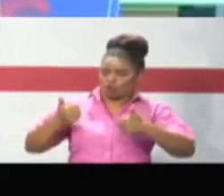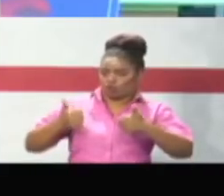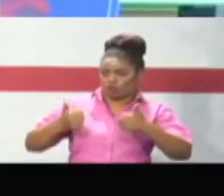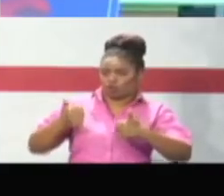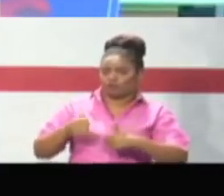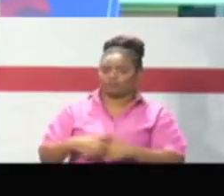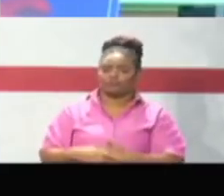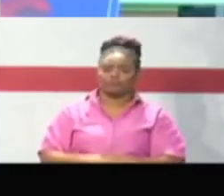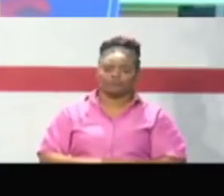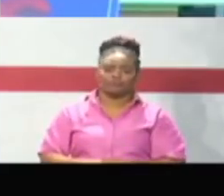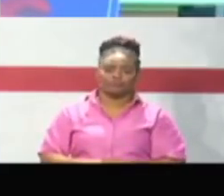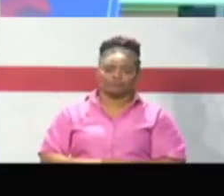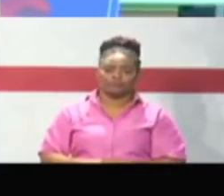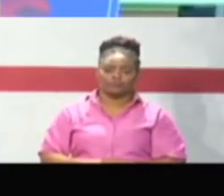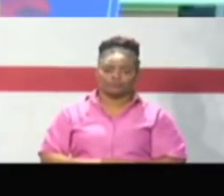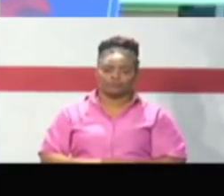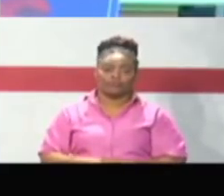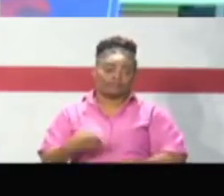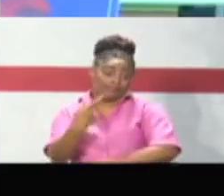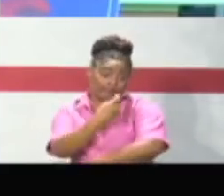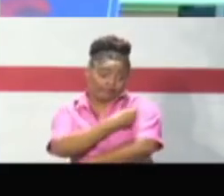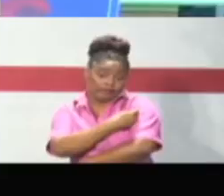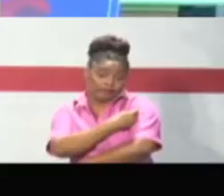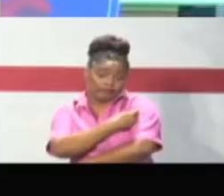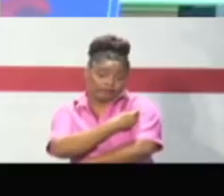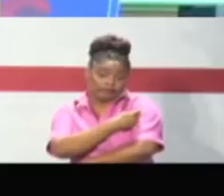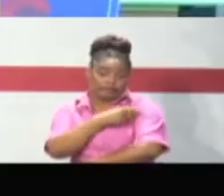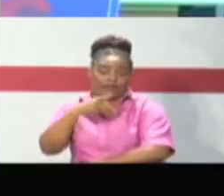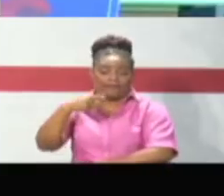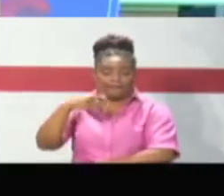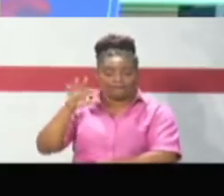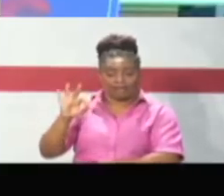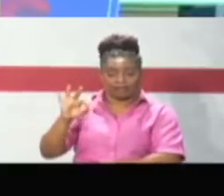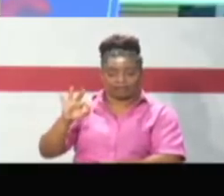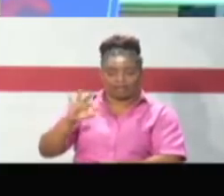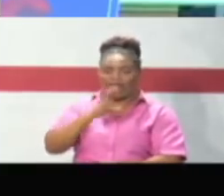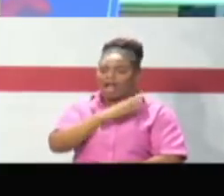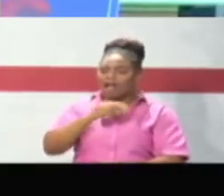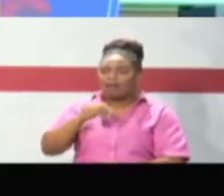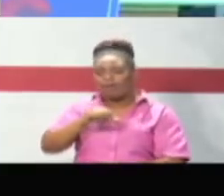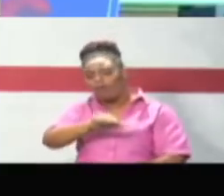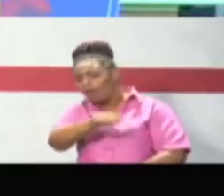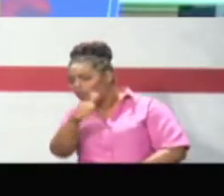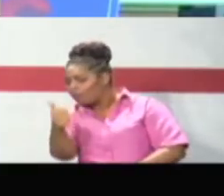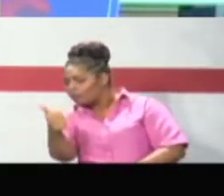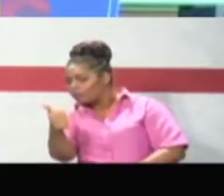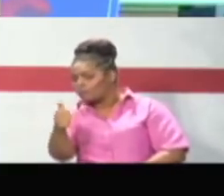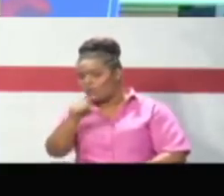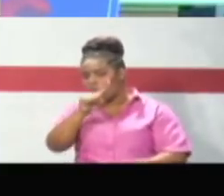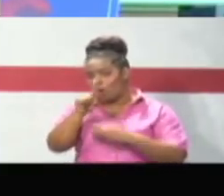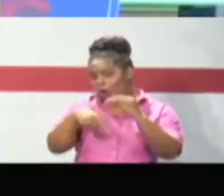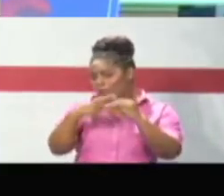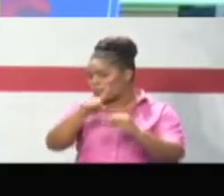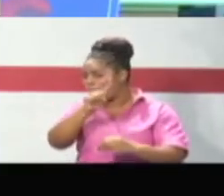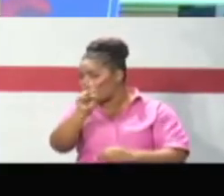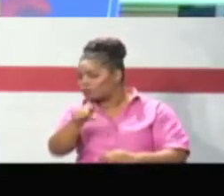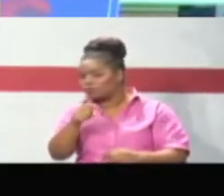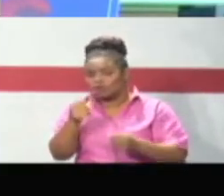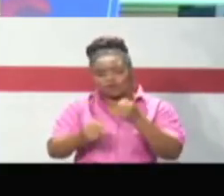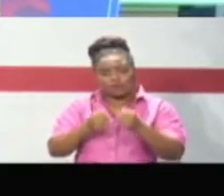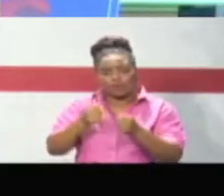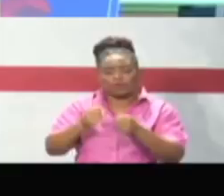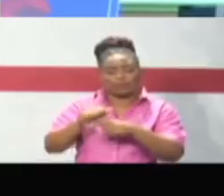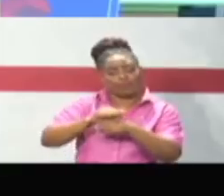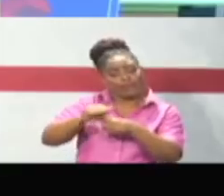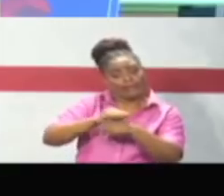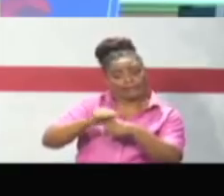to the reopening of team sports, professional athlete training, student athletes training as well, what are we looking for in